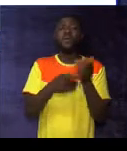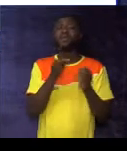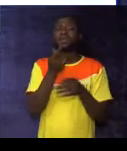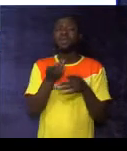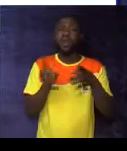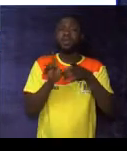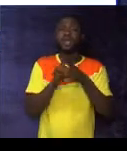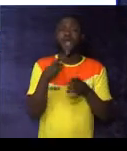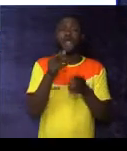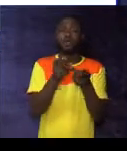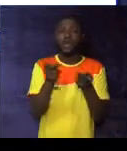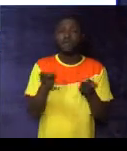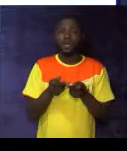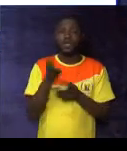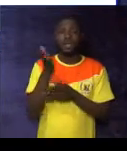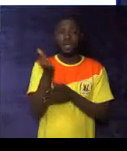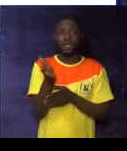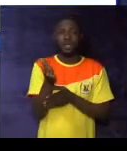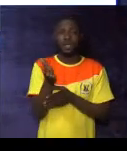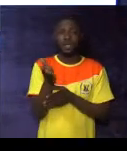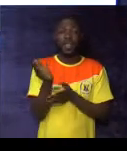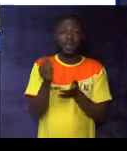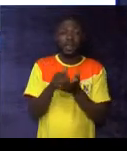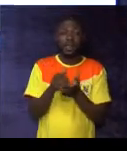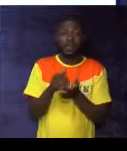going. What is the conjunction of place there?